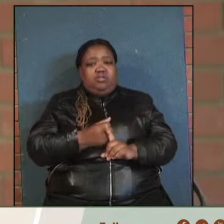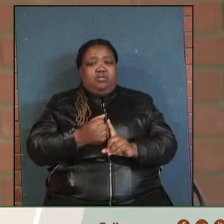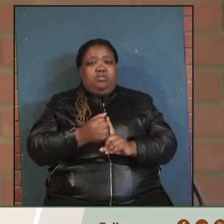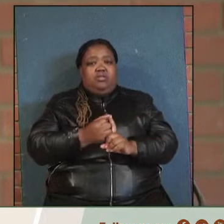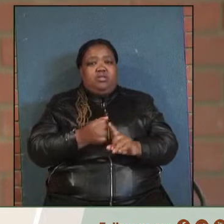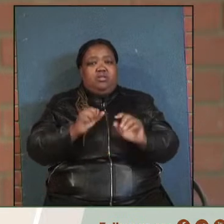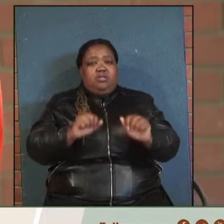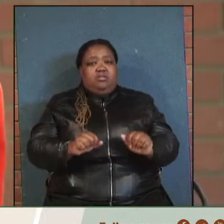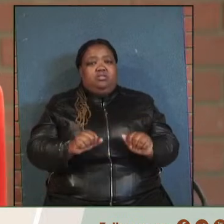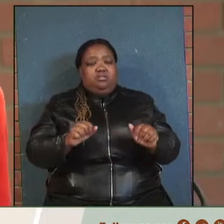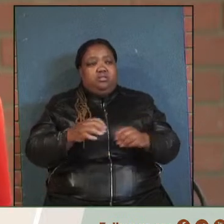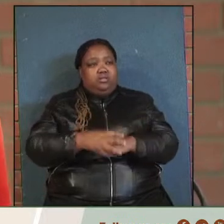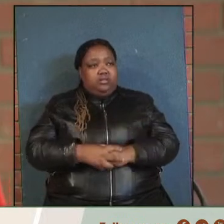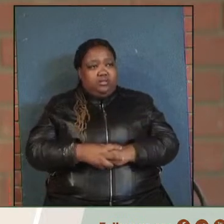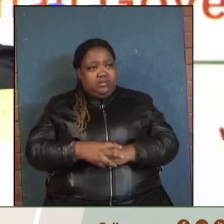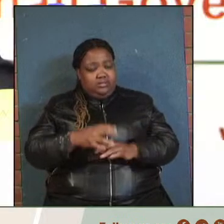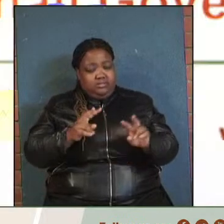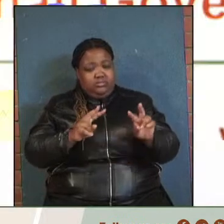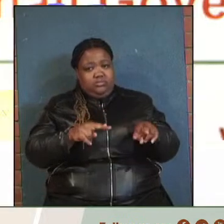and neglect. Thank you.